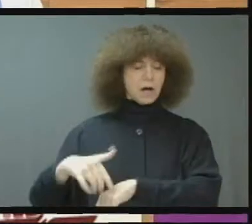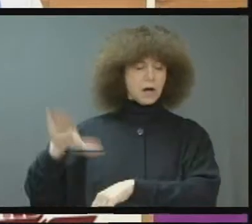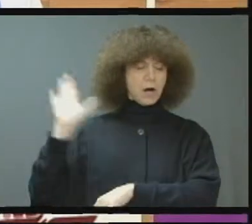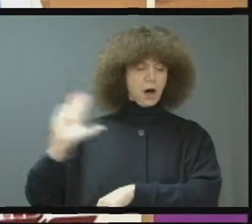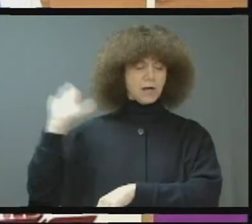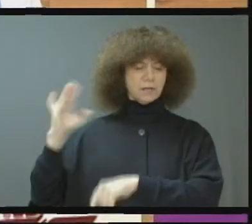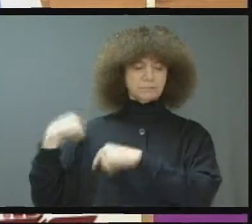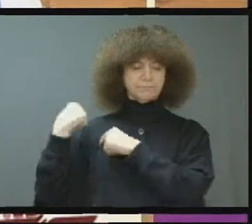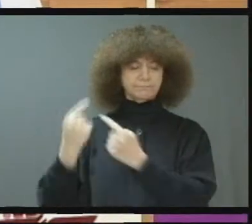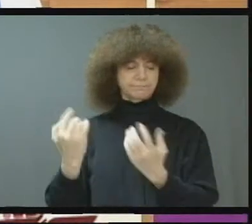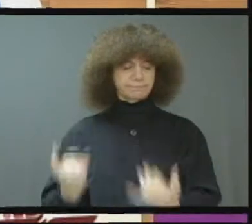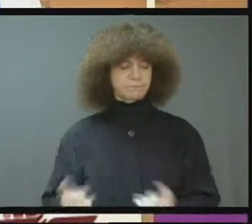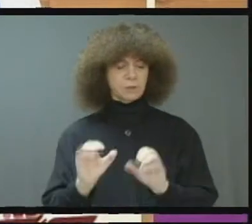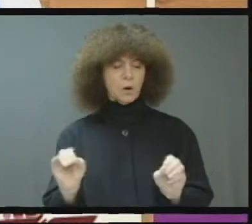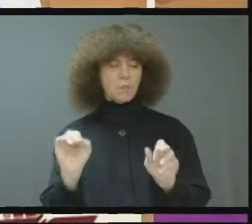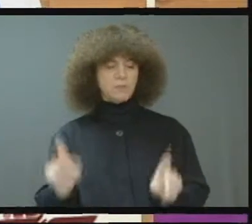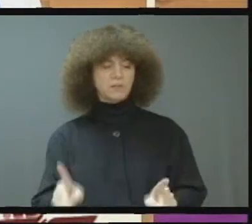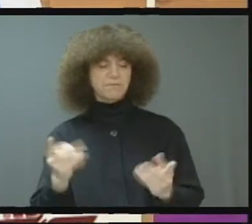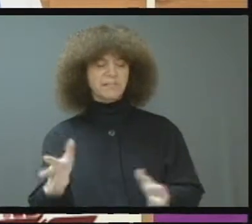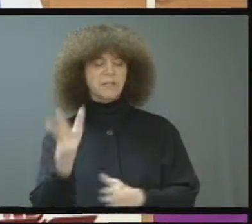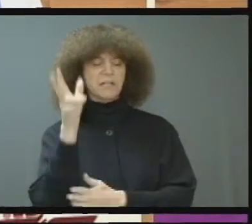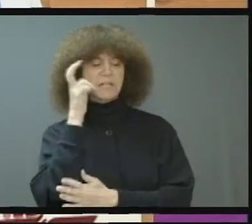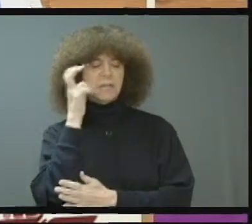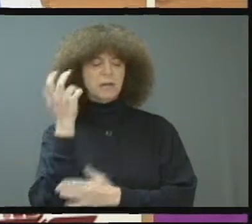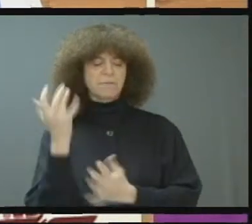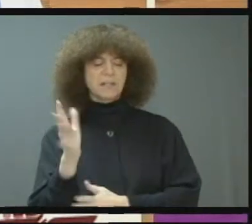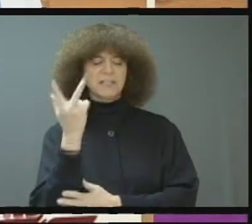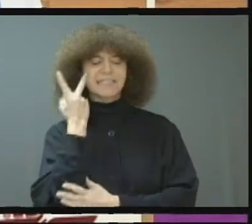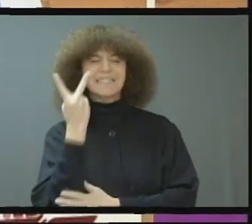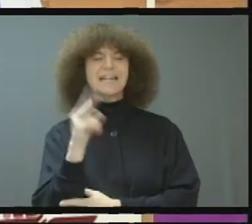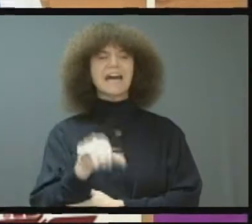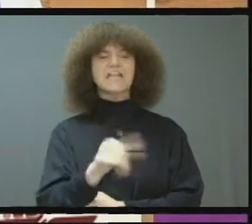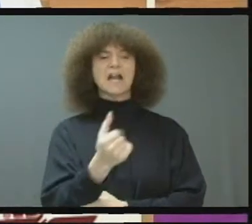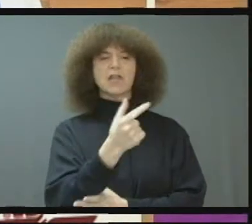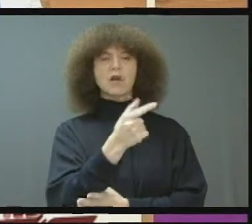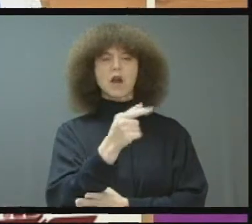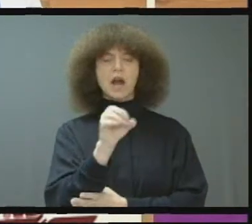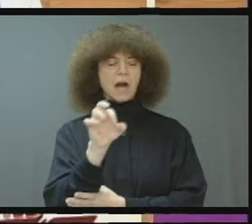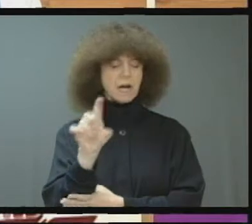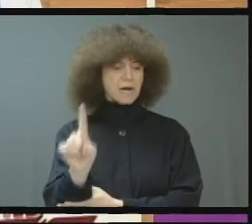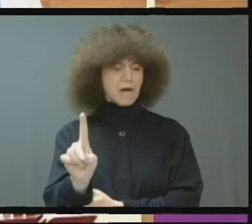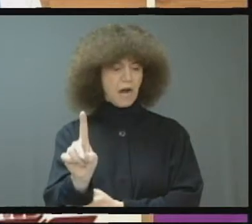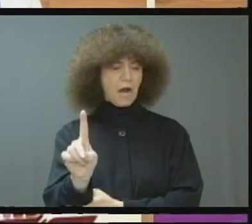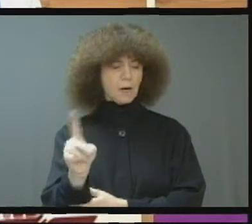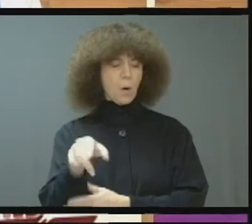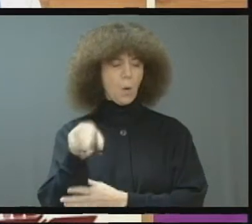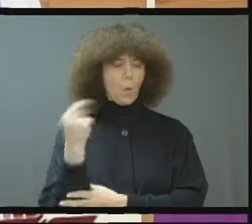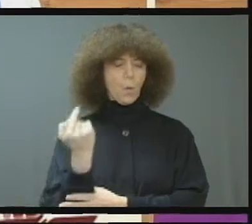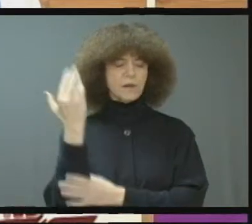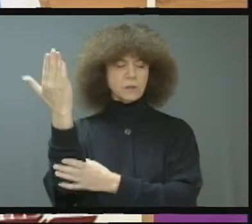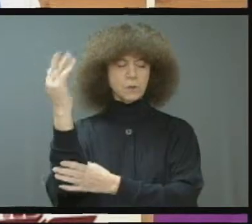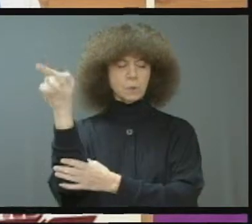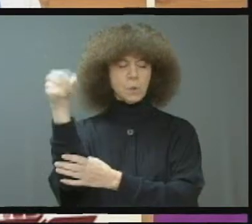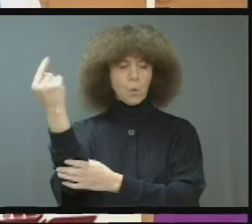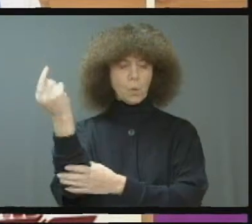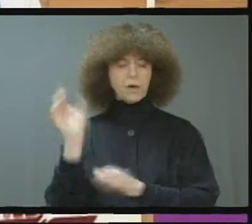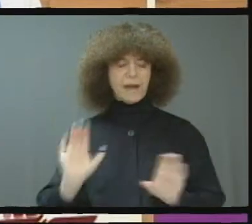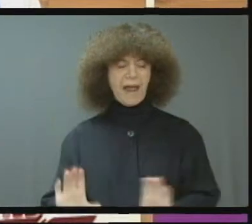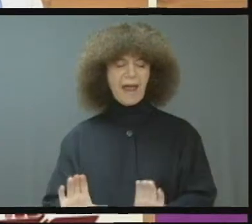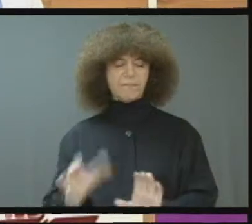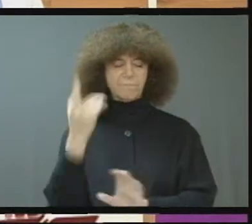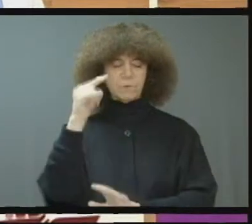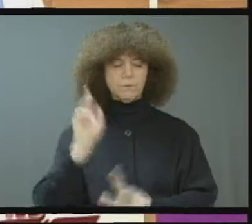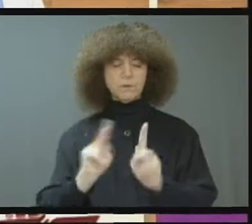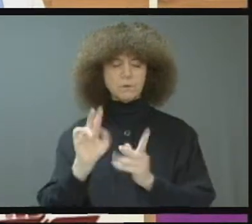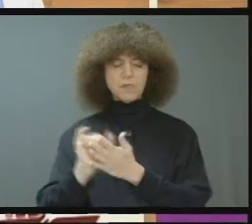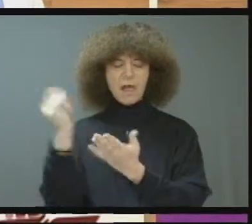has perceived, no eye has seen any God besides you who acts on behalf of those who wait for him." You come to